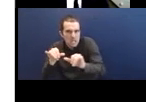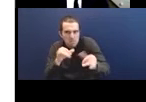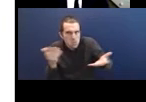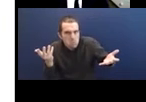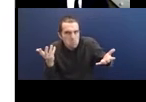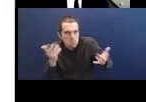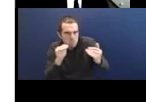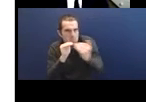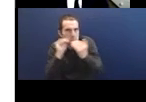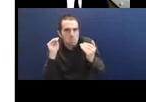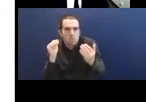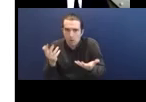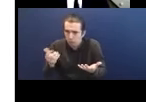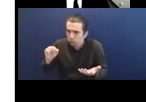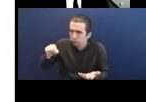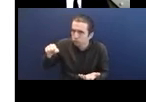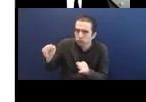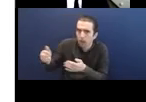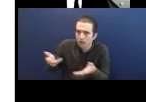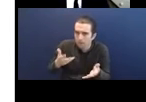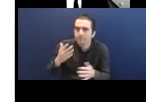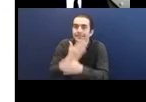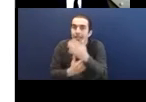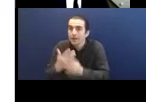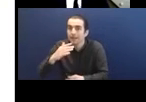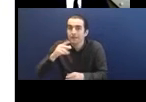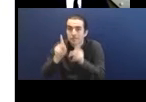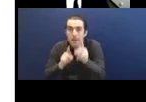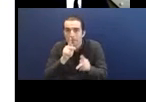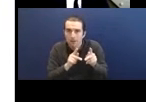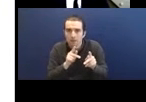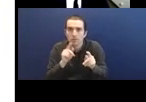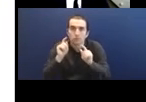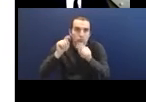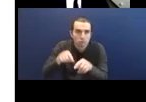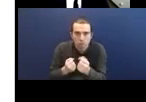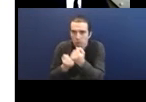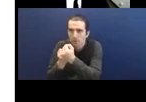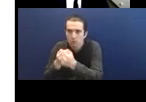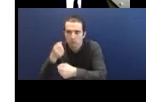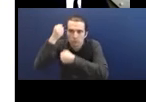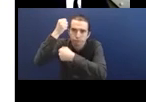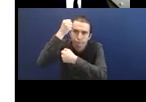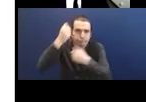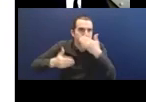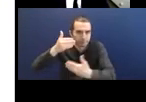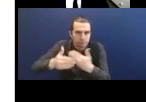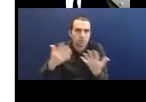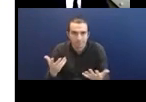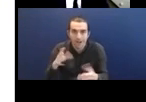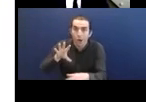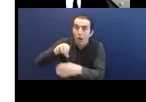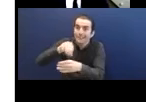sometimes it's gone wrong, not least in the language that we've talked about, the people first language, when people